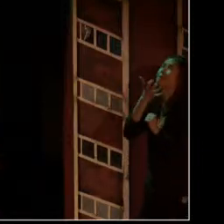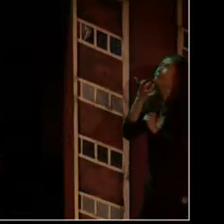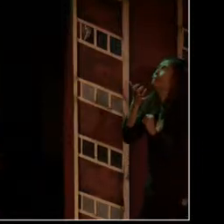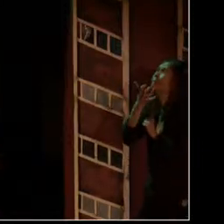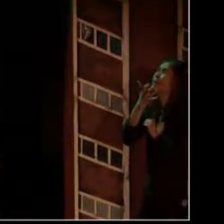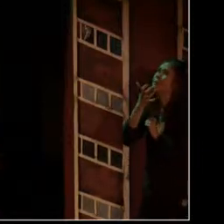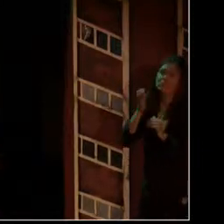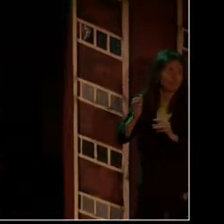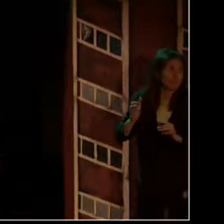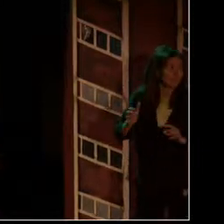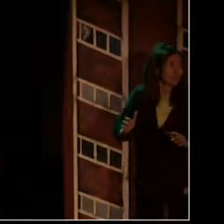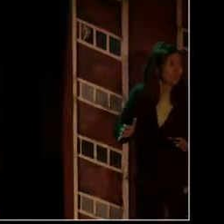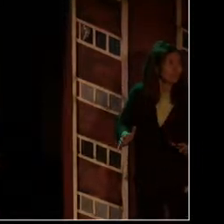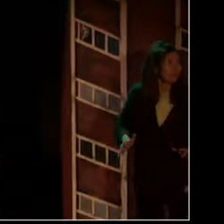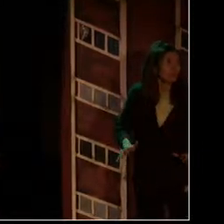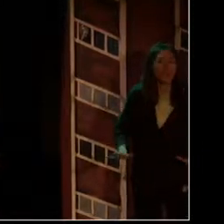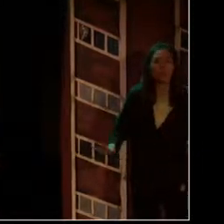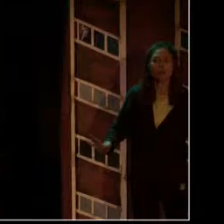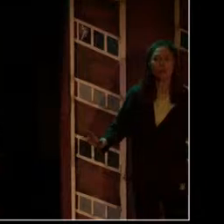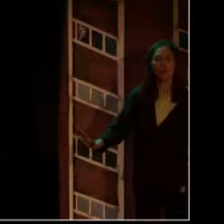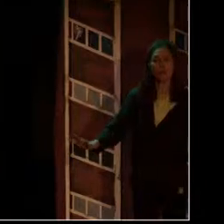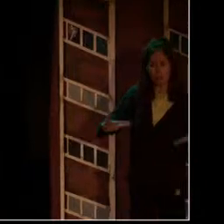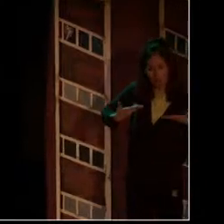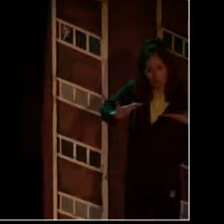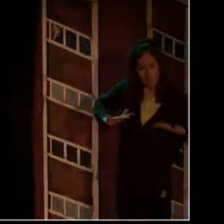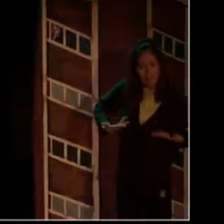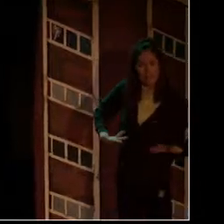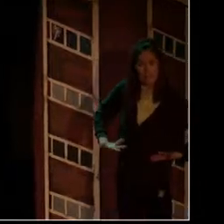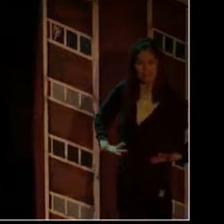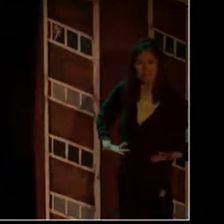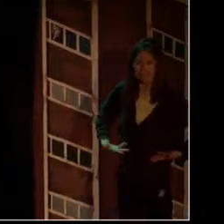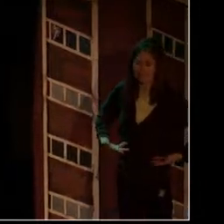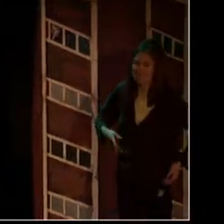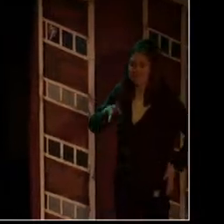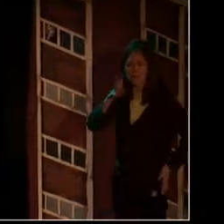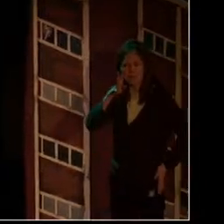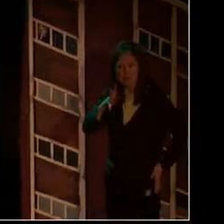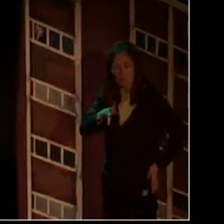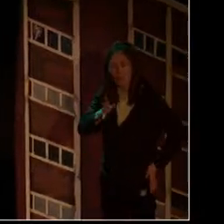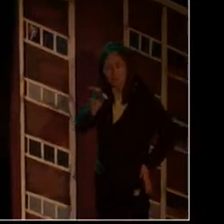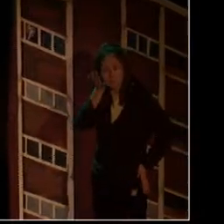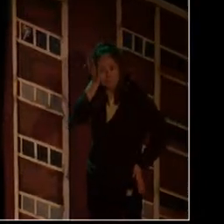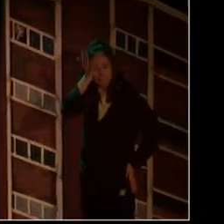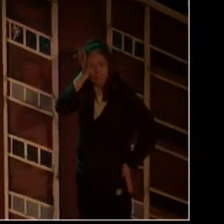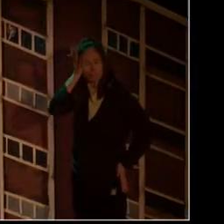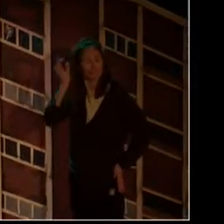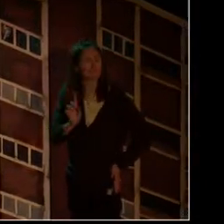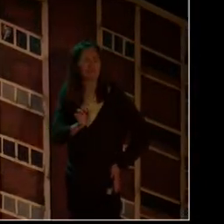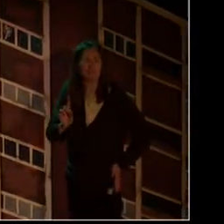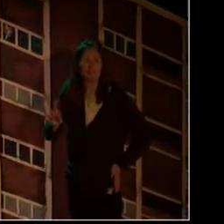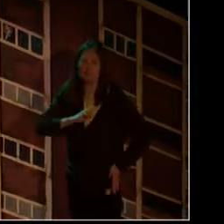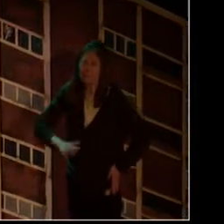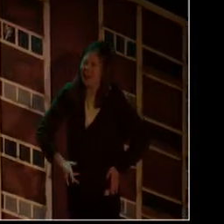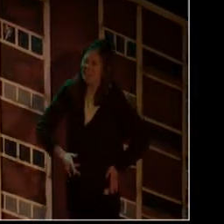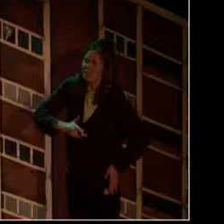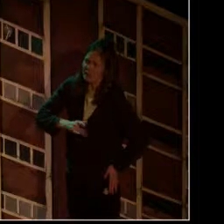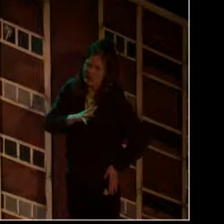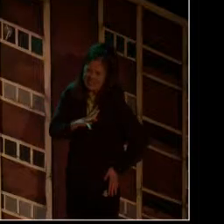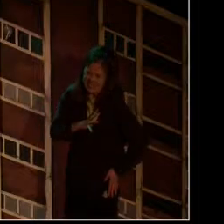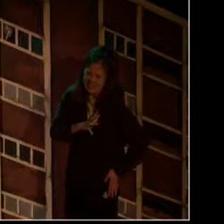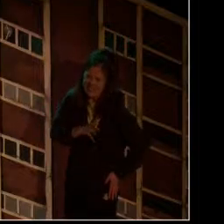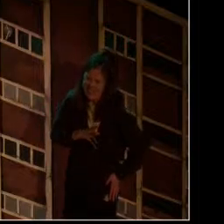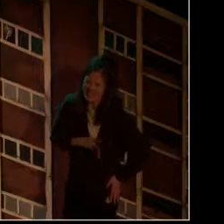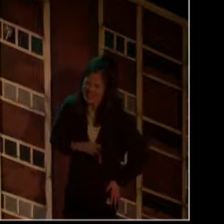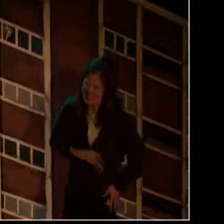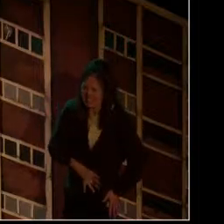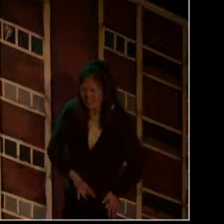I cannot weep, but my heart bleeds and counts myself a villain to be